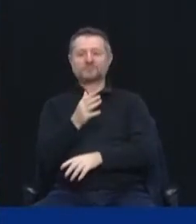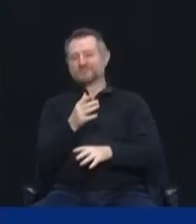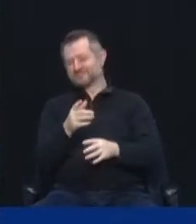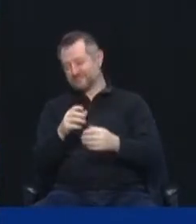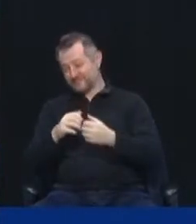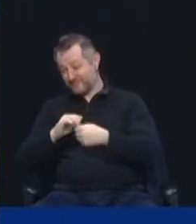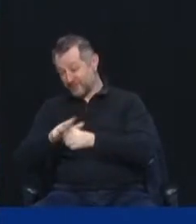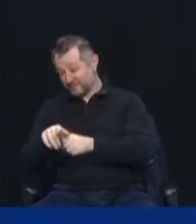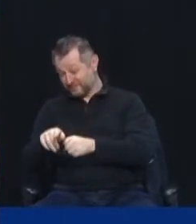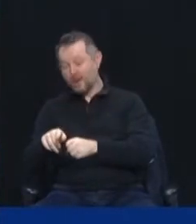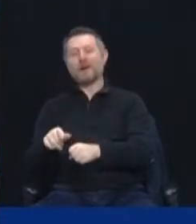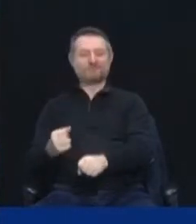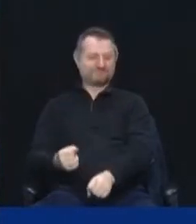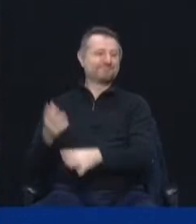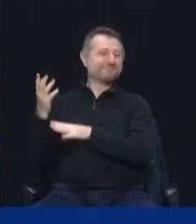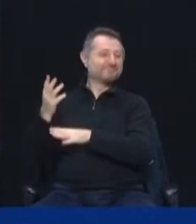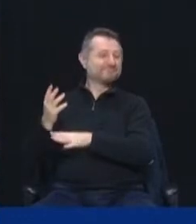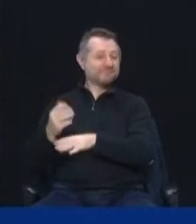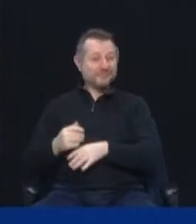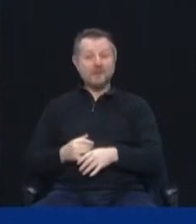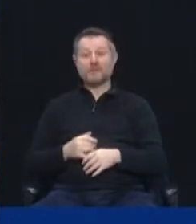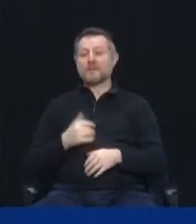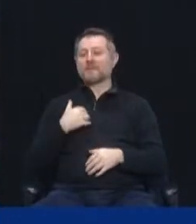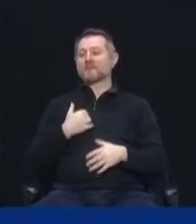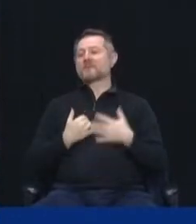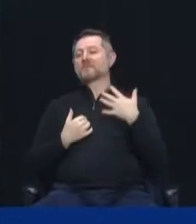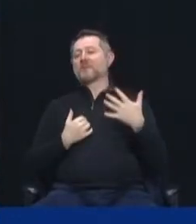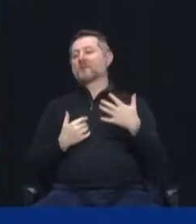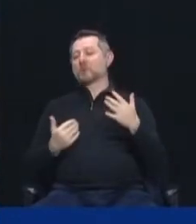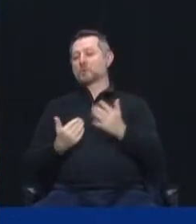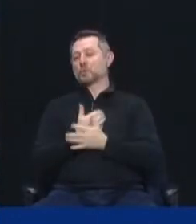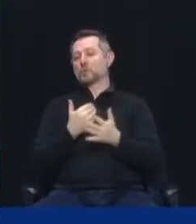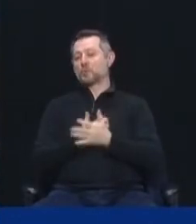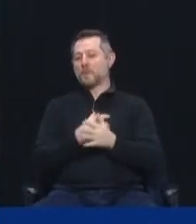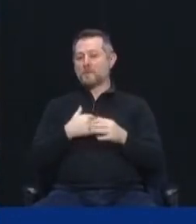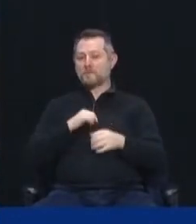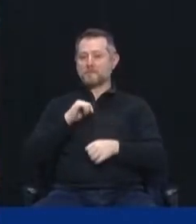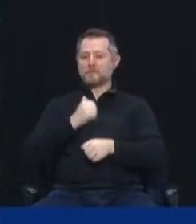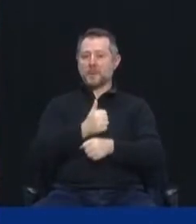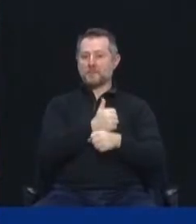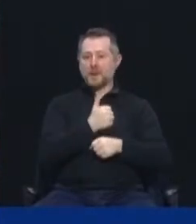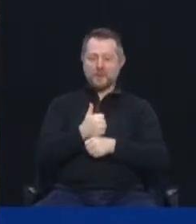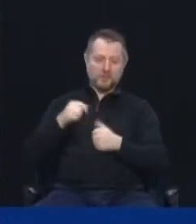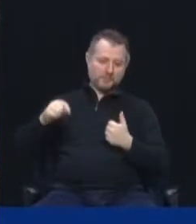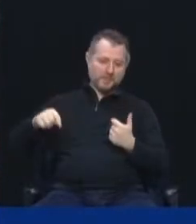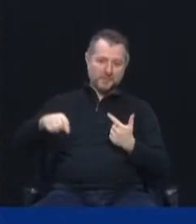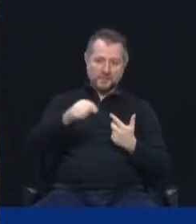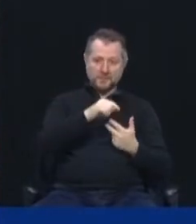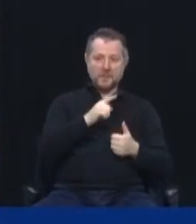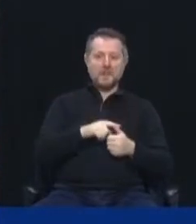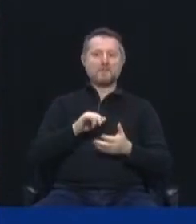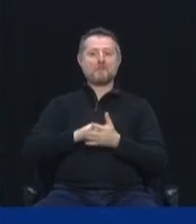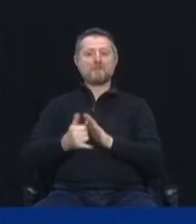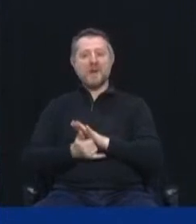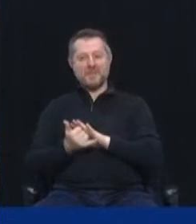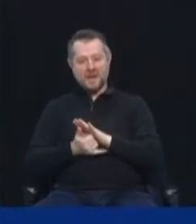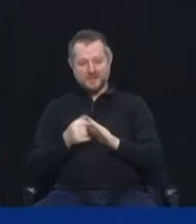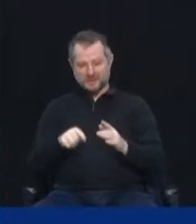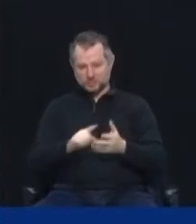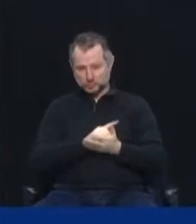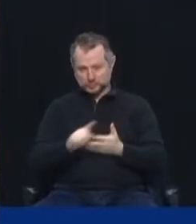following. These 5 new pop-up sites opening across the city in all the boroughs. Manhattan will start this weekend.